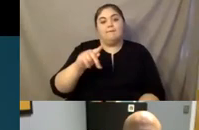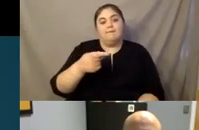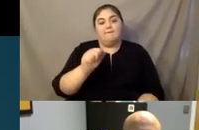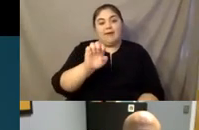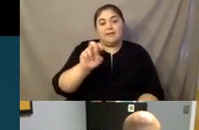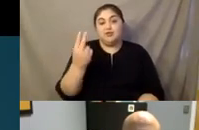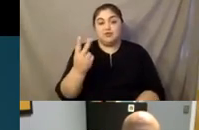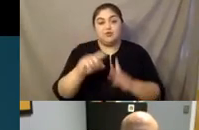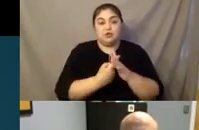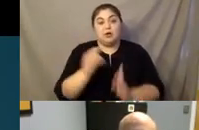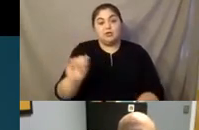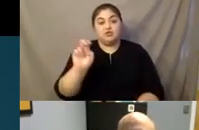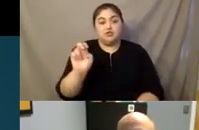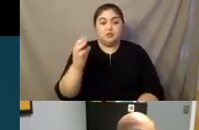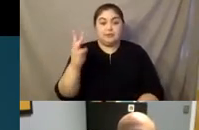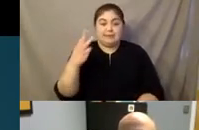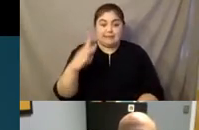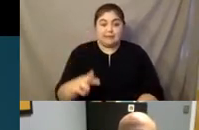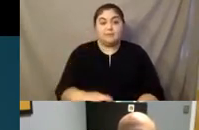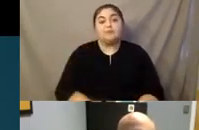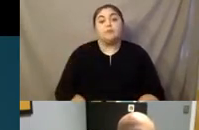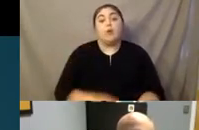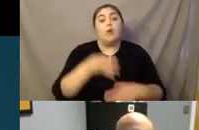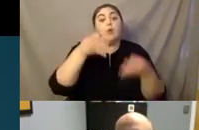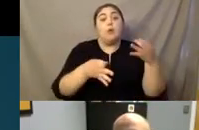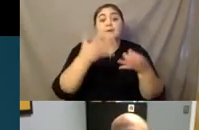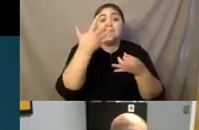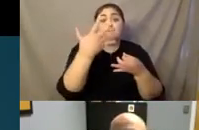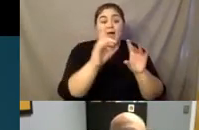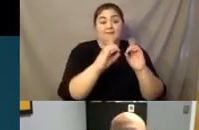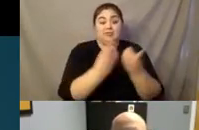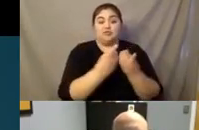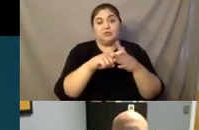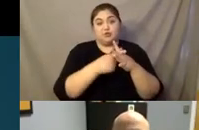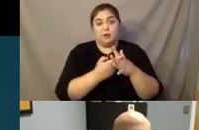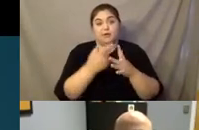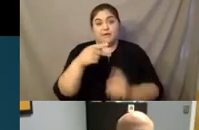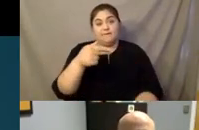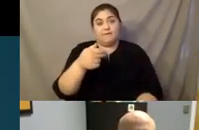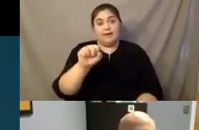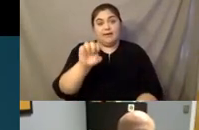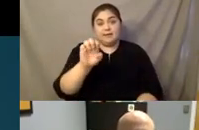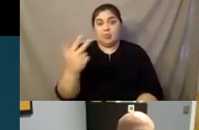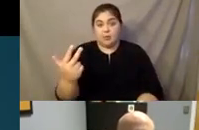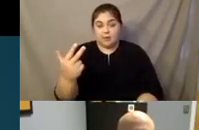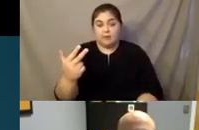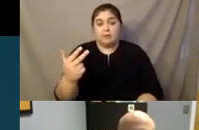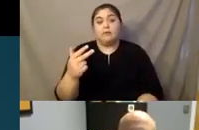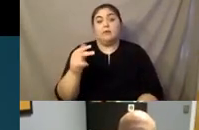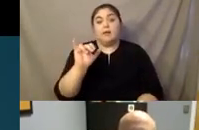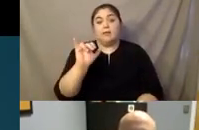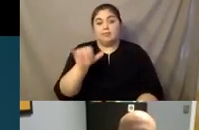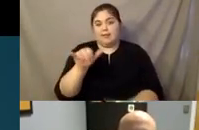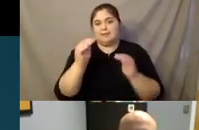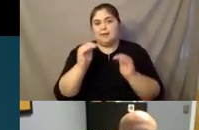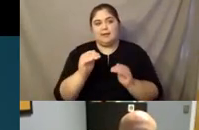16th, the courts in 5 upstate judicial districts began phase 3. And that's on, phase 3 is actually the next slide, if you